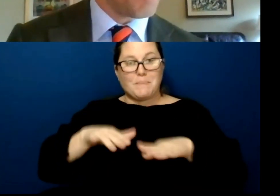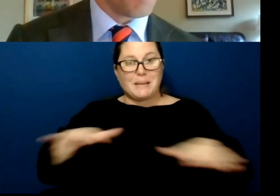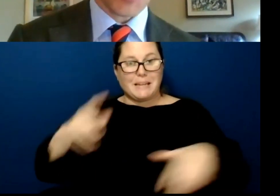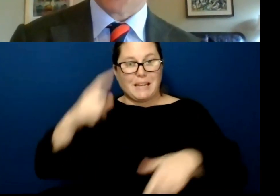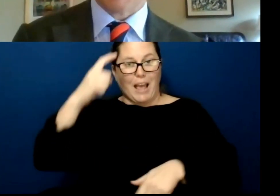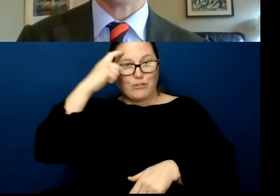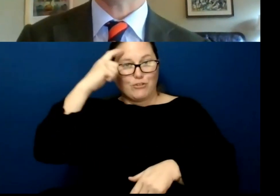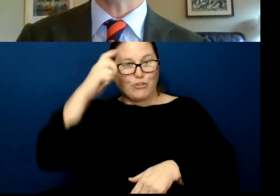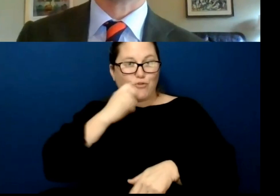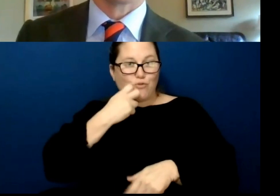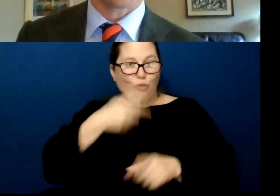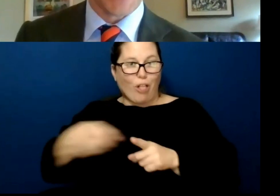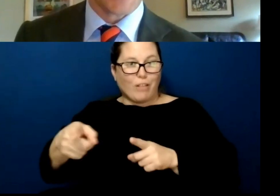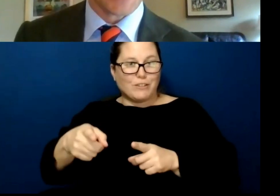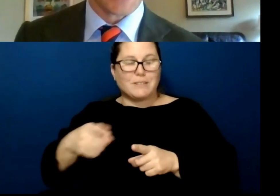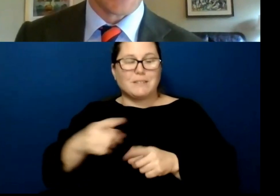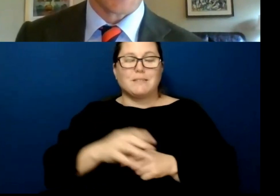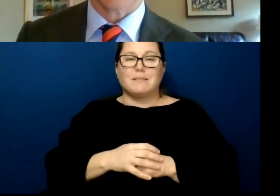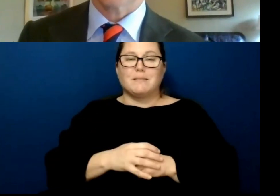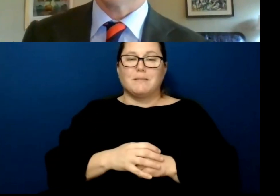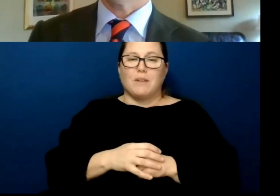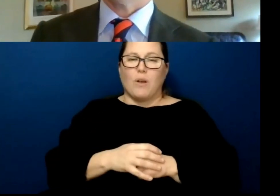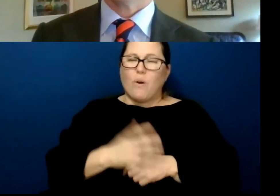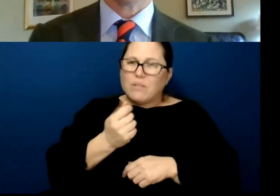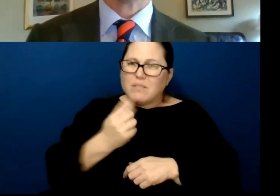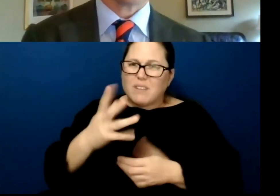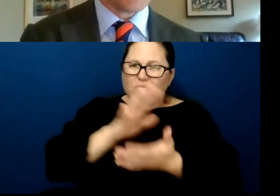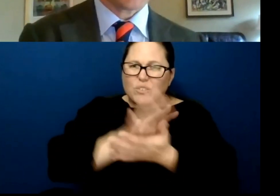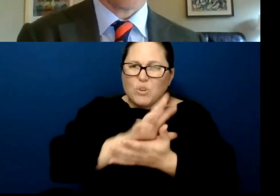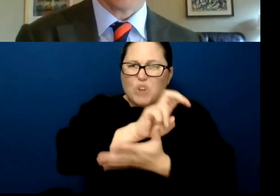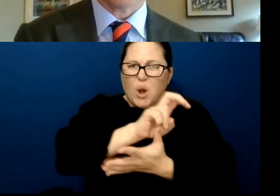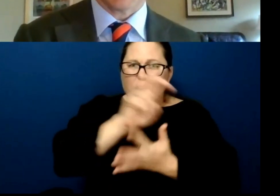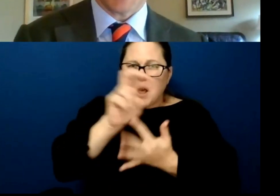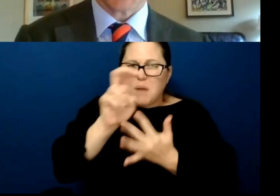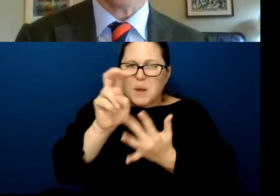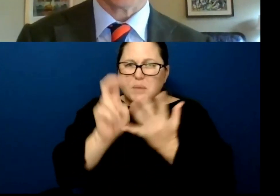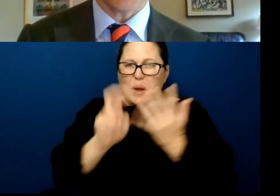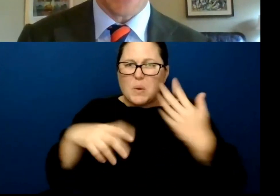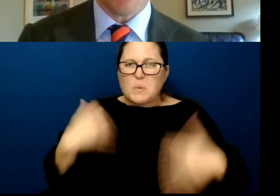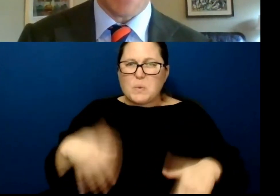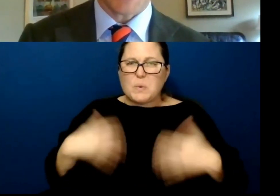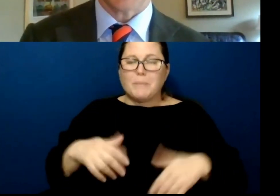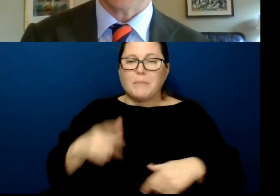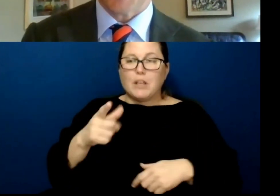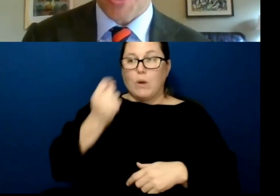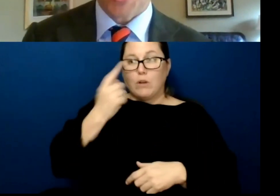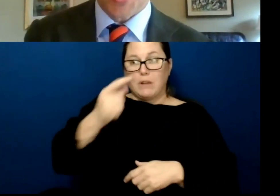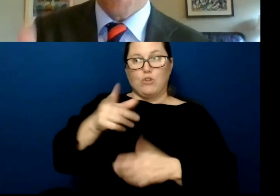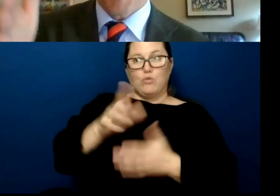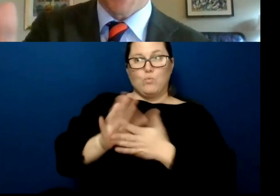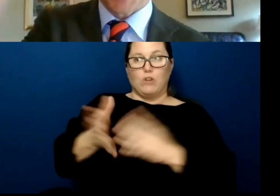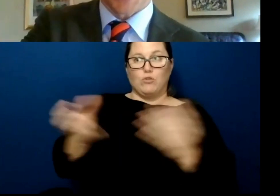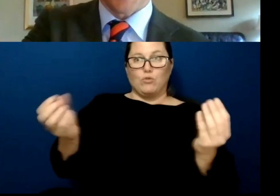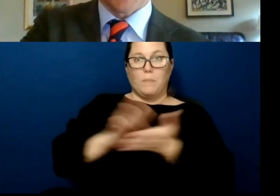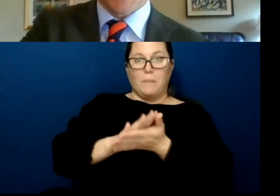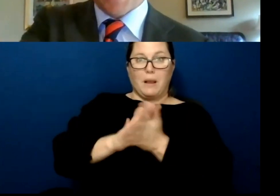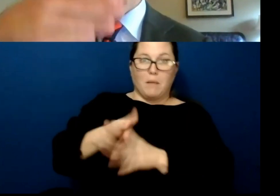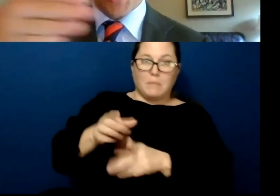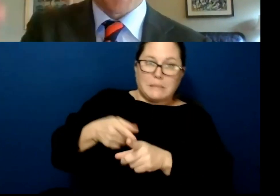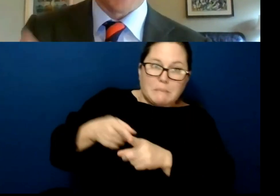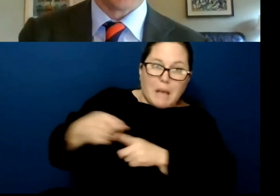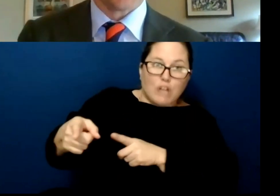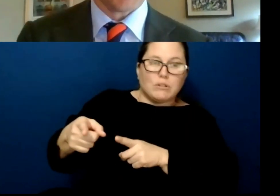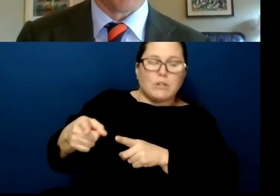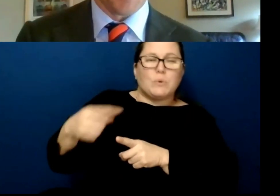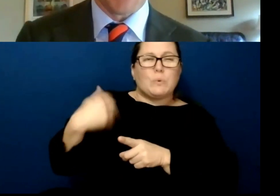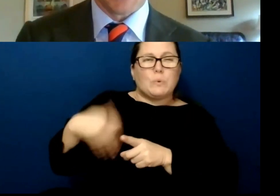of training in different places. It really, if you want to be a specialty in medicine, there's so much. And I